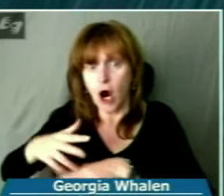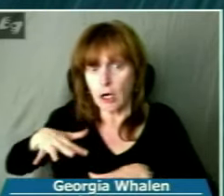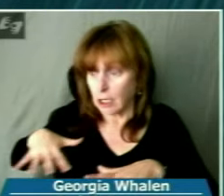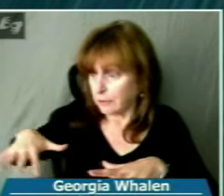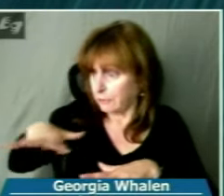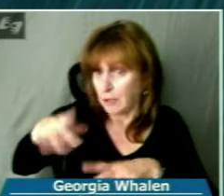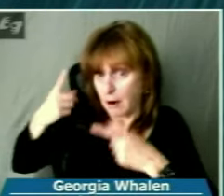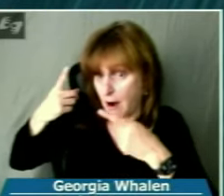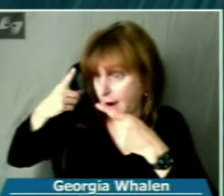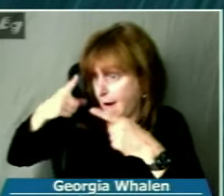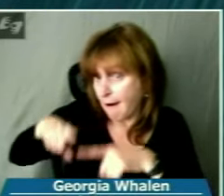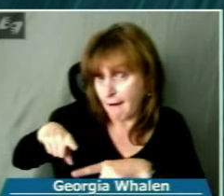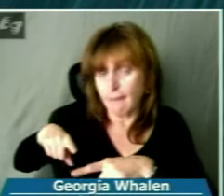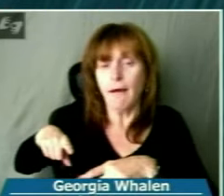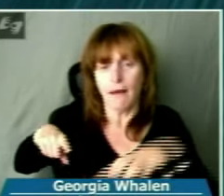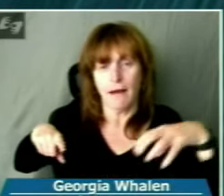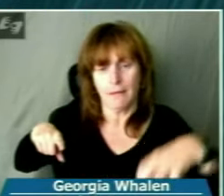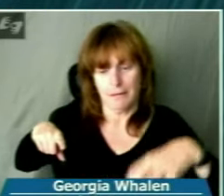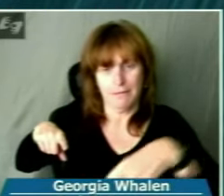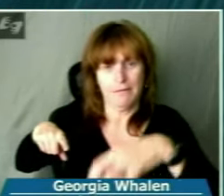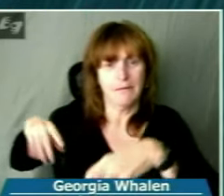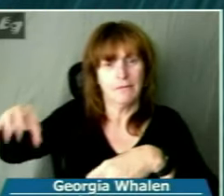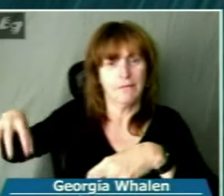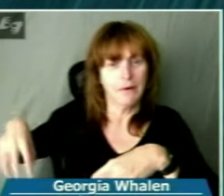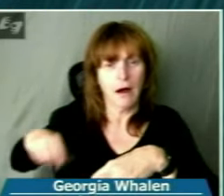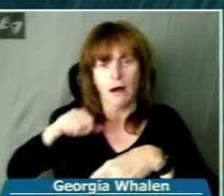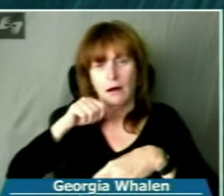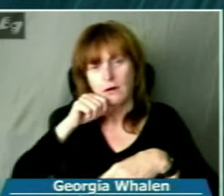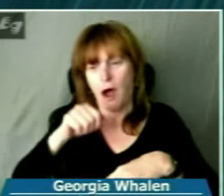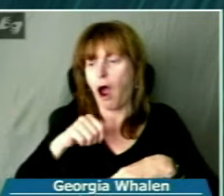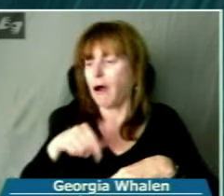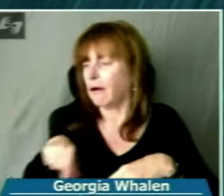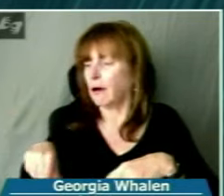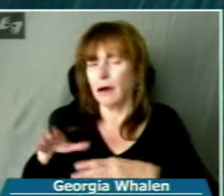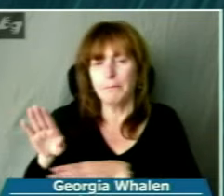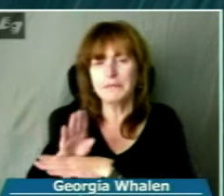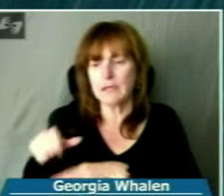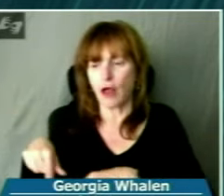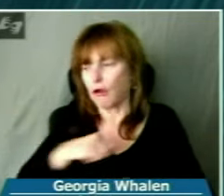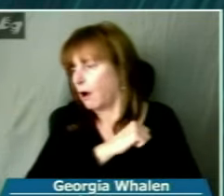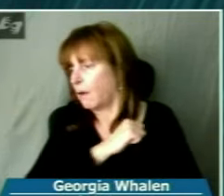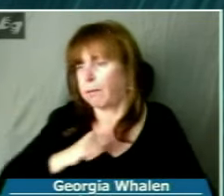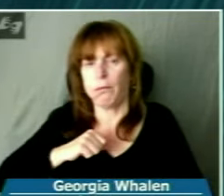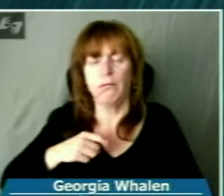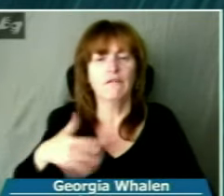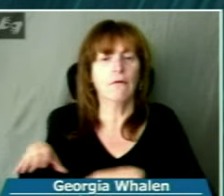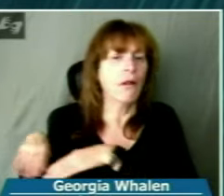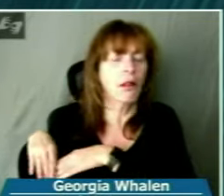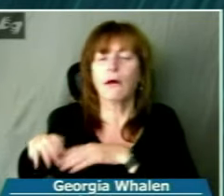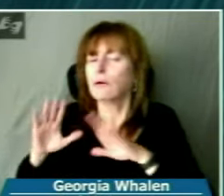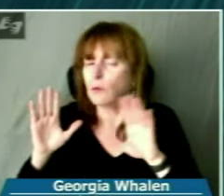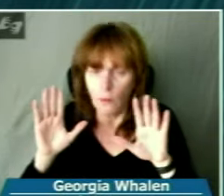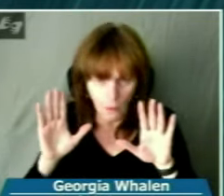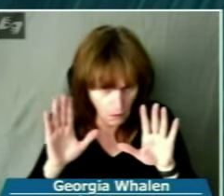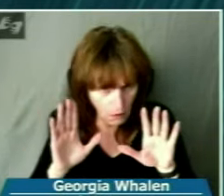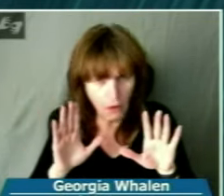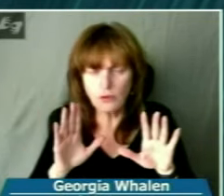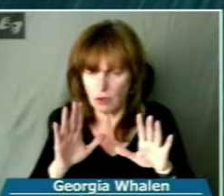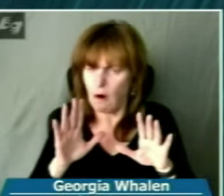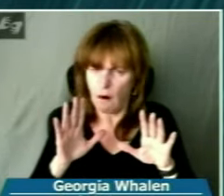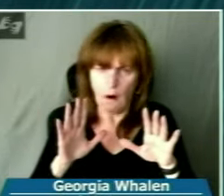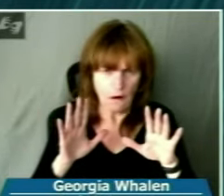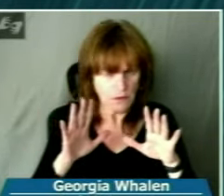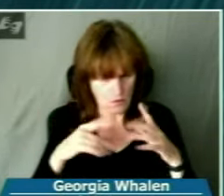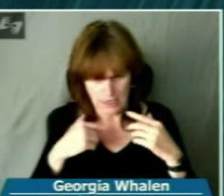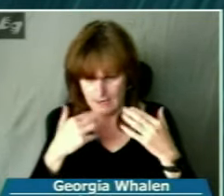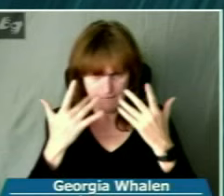shouldn't impact other businesses that may not be restaurants and retail or need loading spaces. So there's a lot of complexity to this, but the reality is that